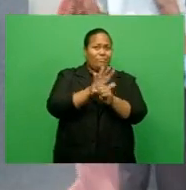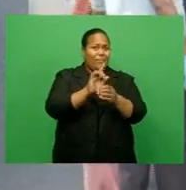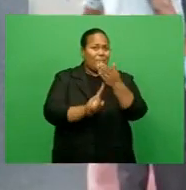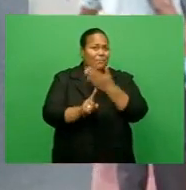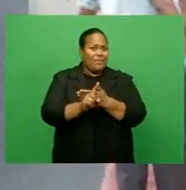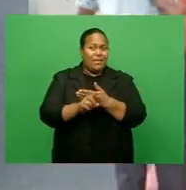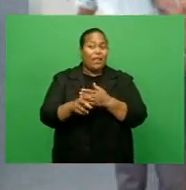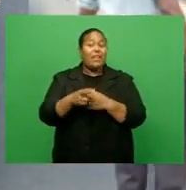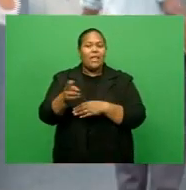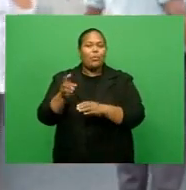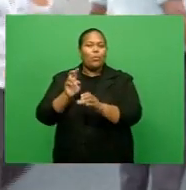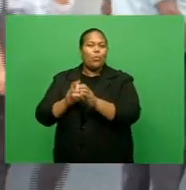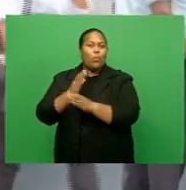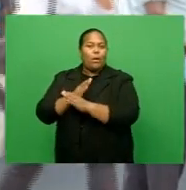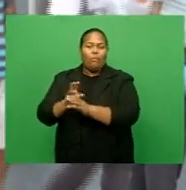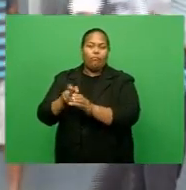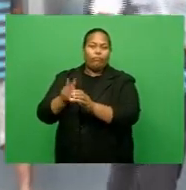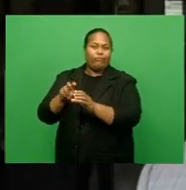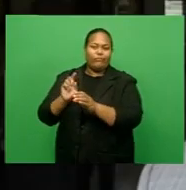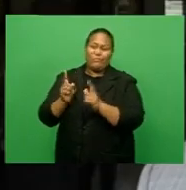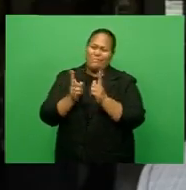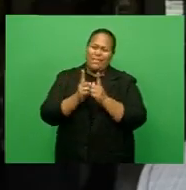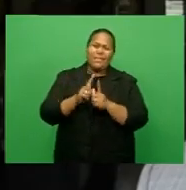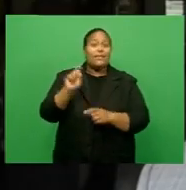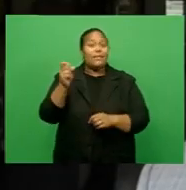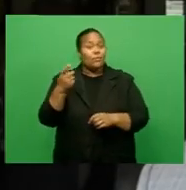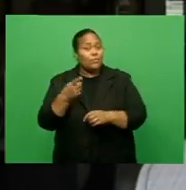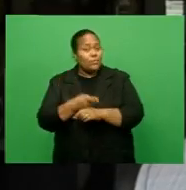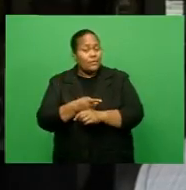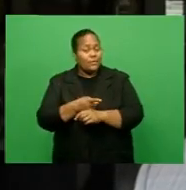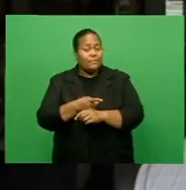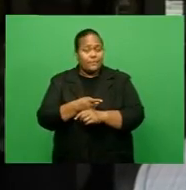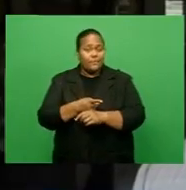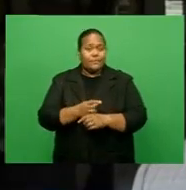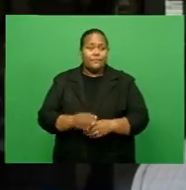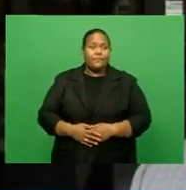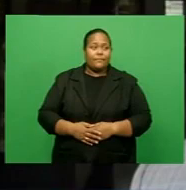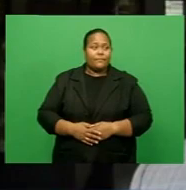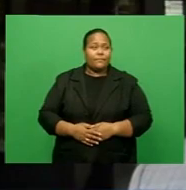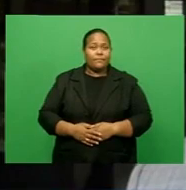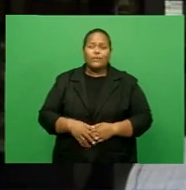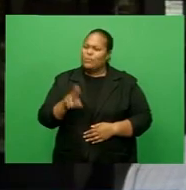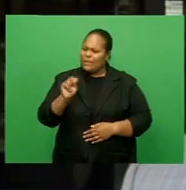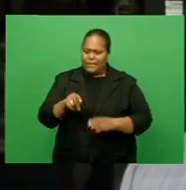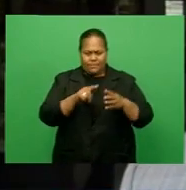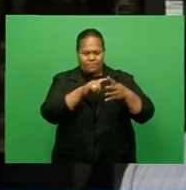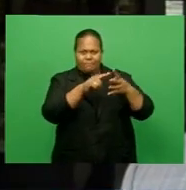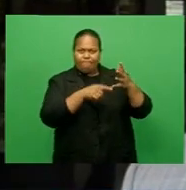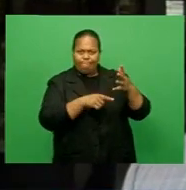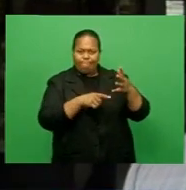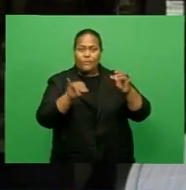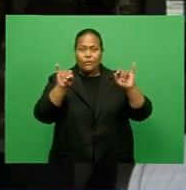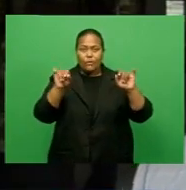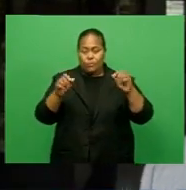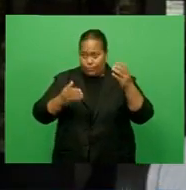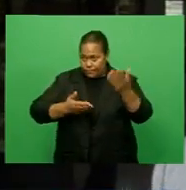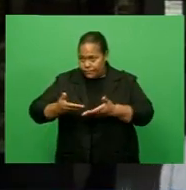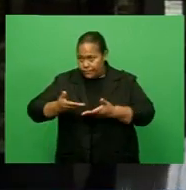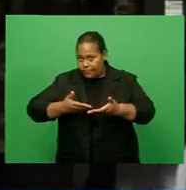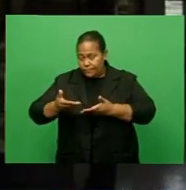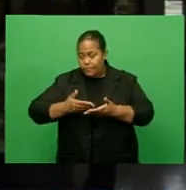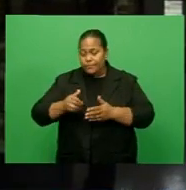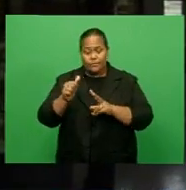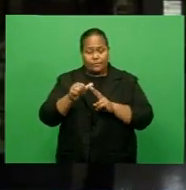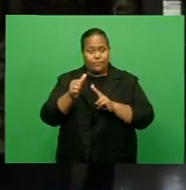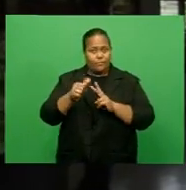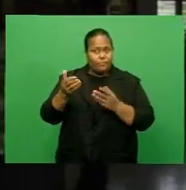We are meeting up with them next week. There's obviously various matters we have to talk about. We're also currently